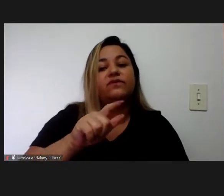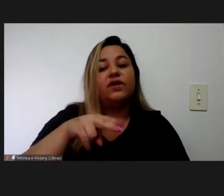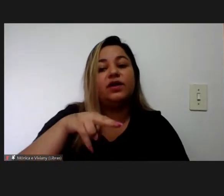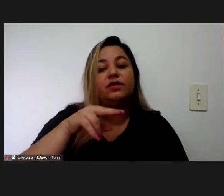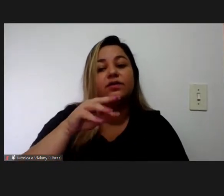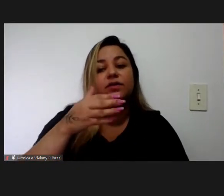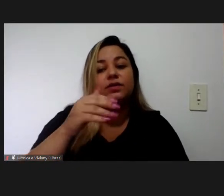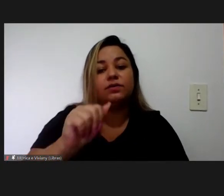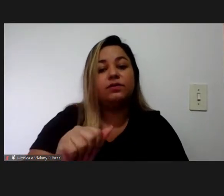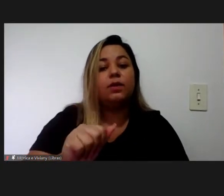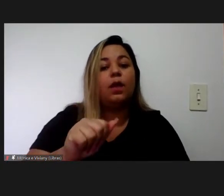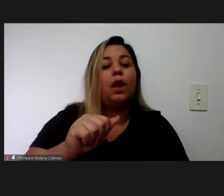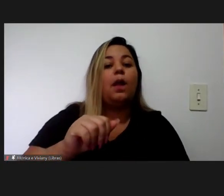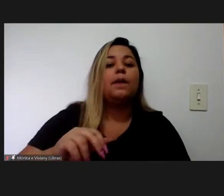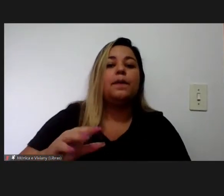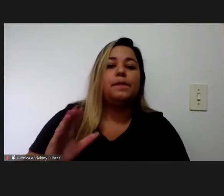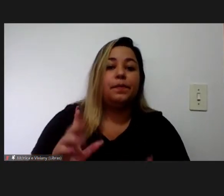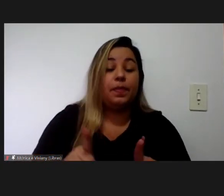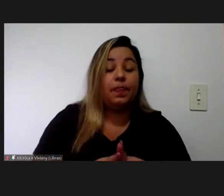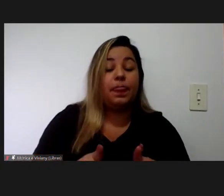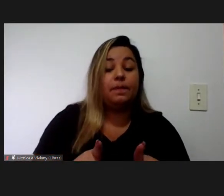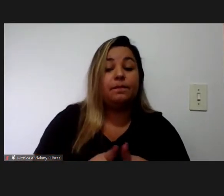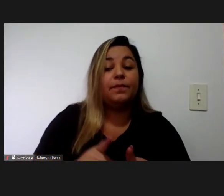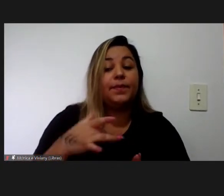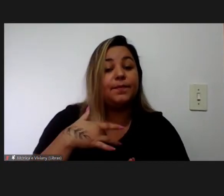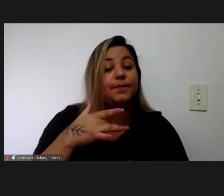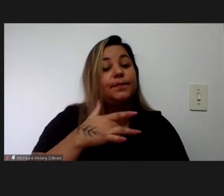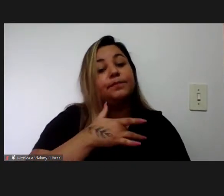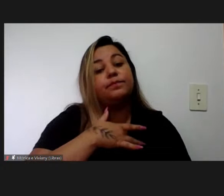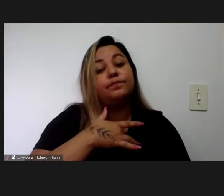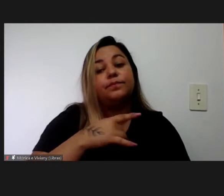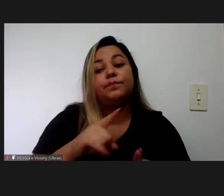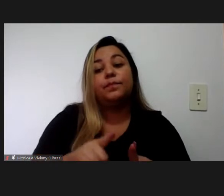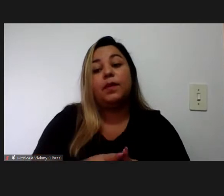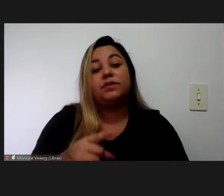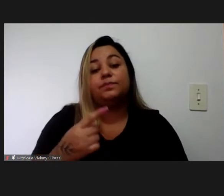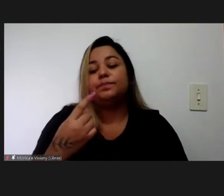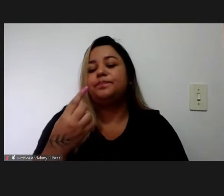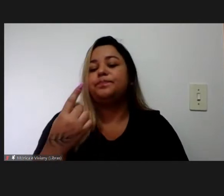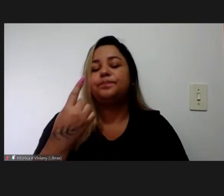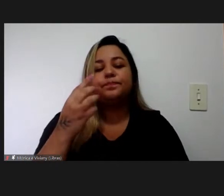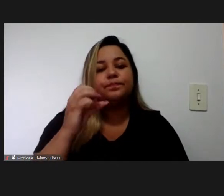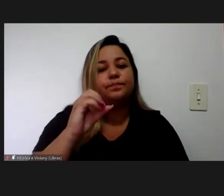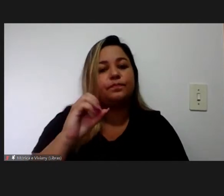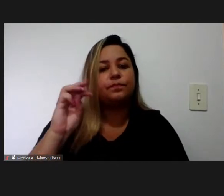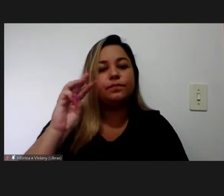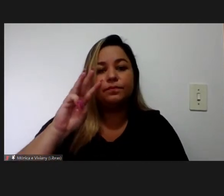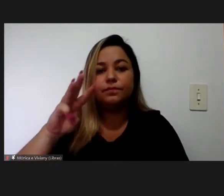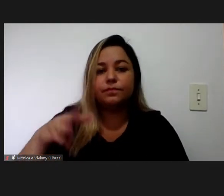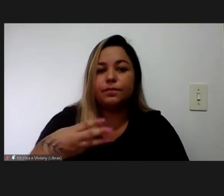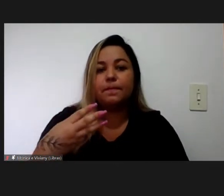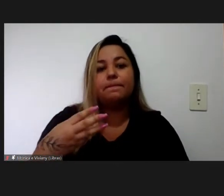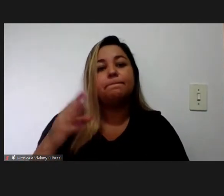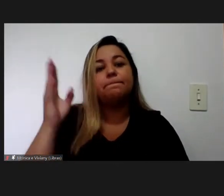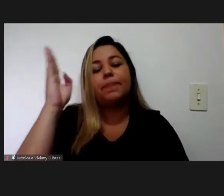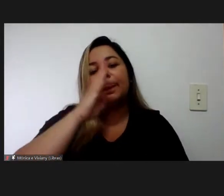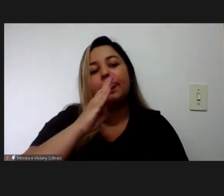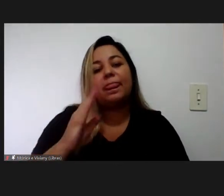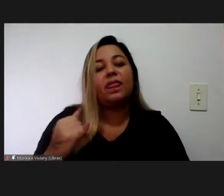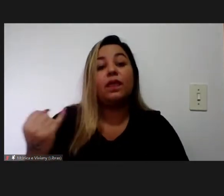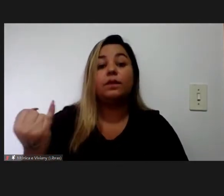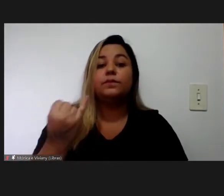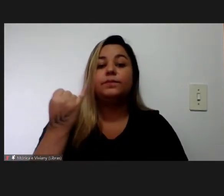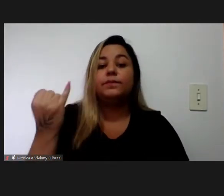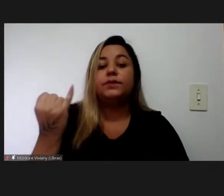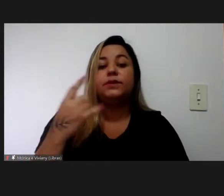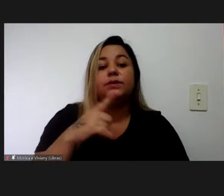to launch a decree for health academias to have for other municipalities from Brazil